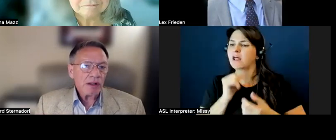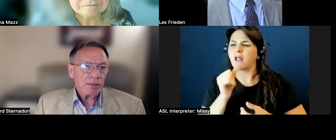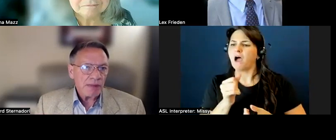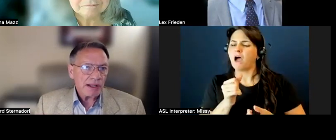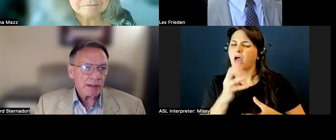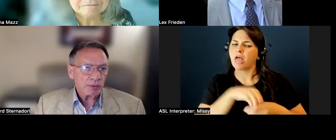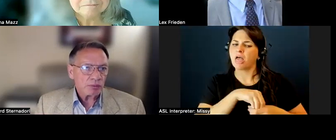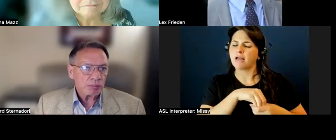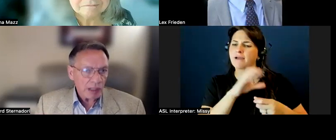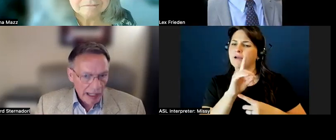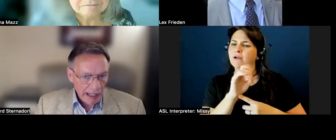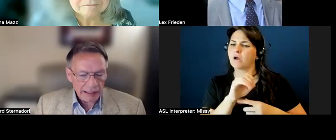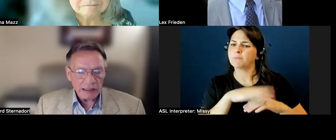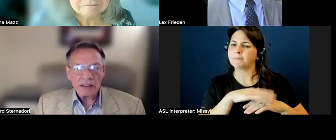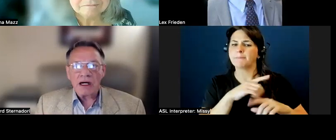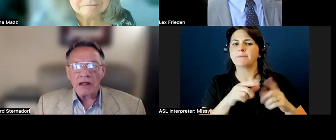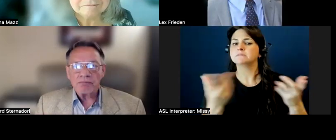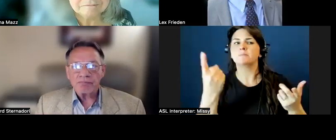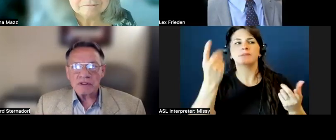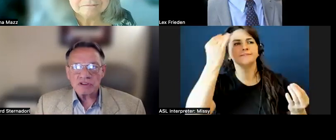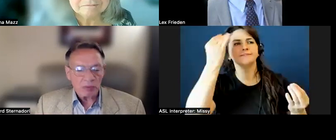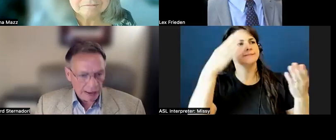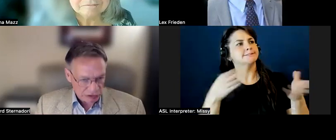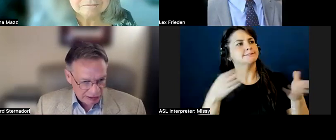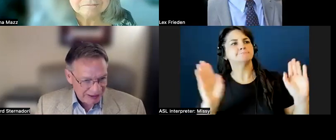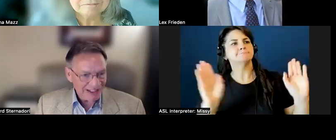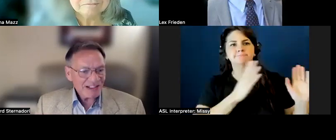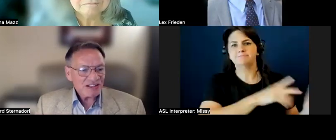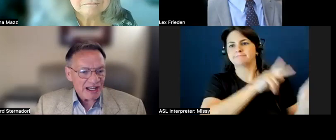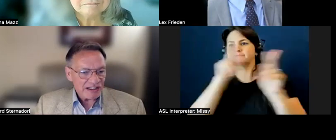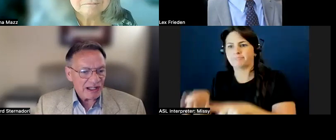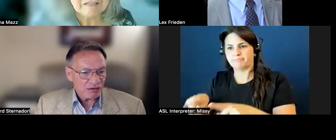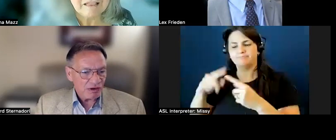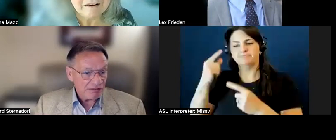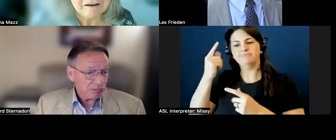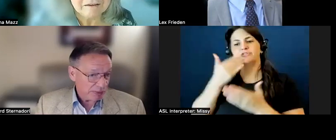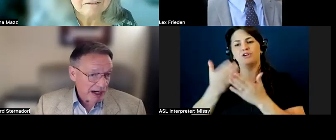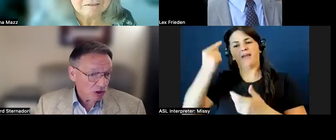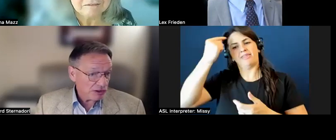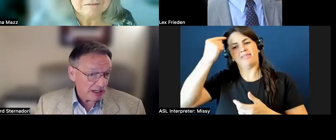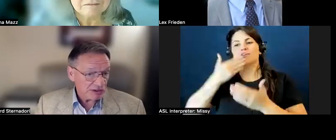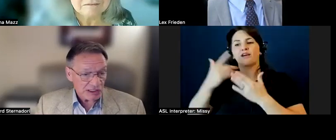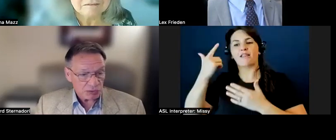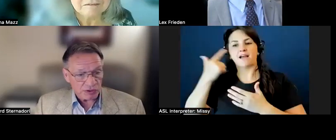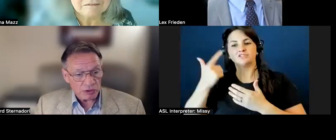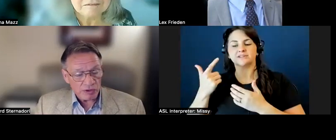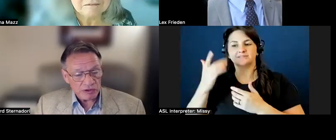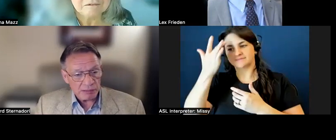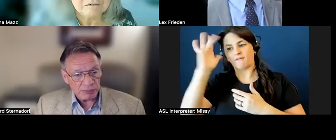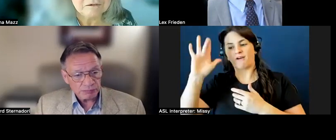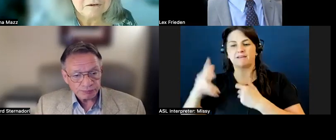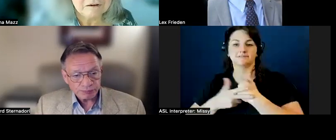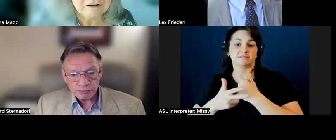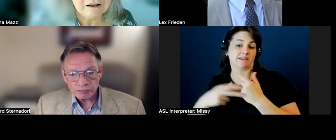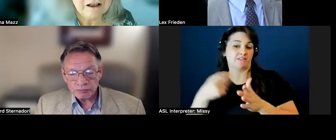minimum, but may be able to apply some logic and even perhaps cost savings, as with the door